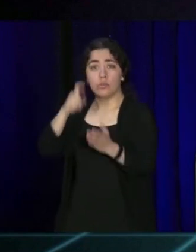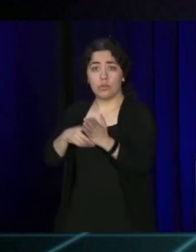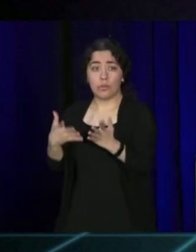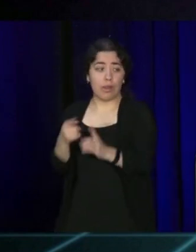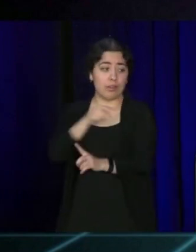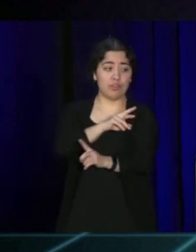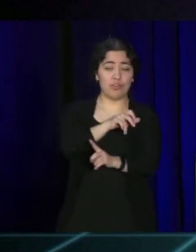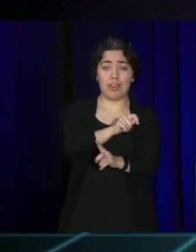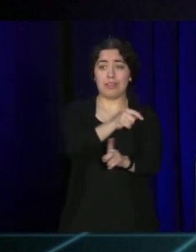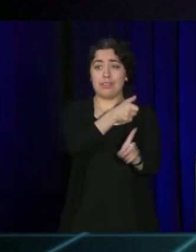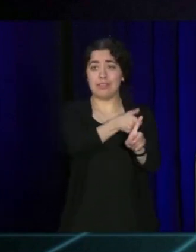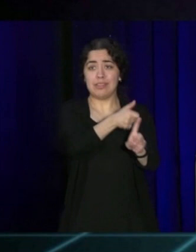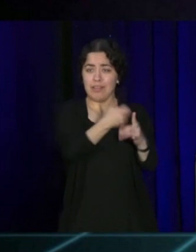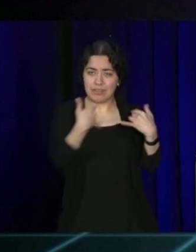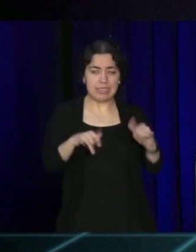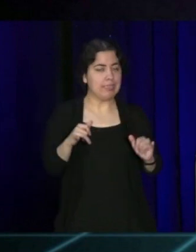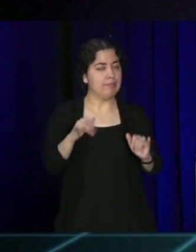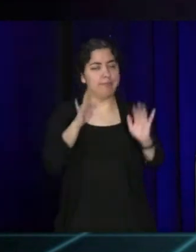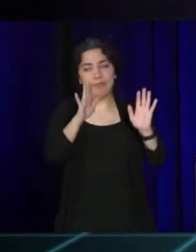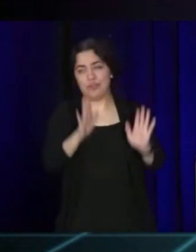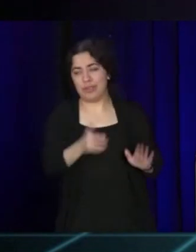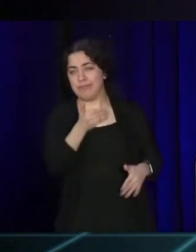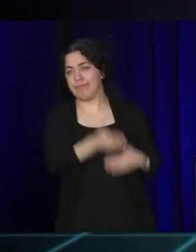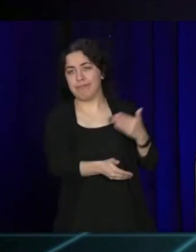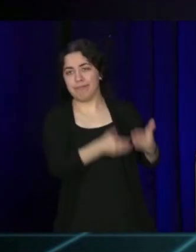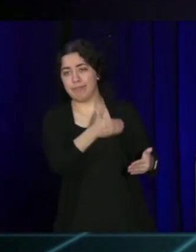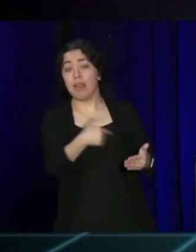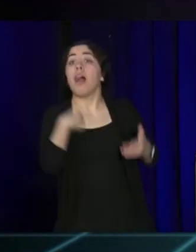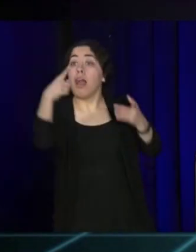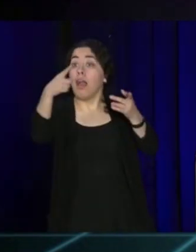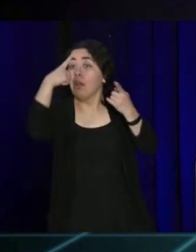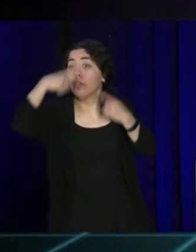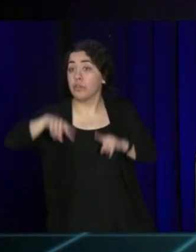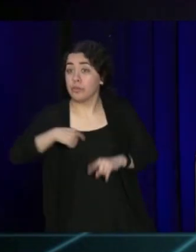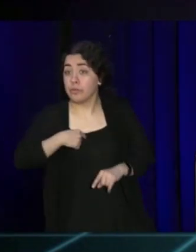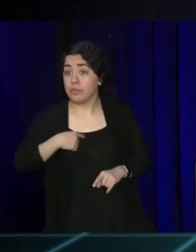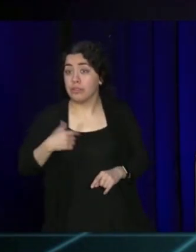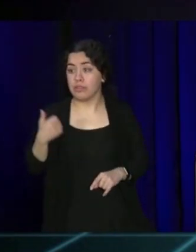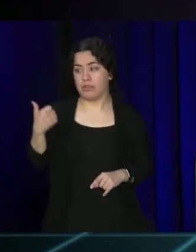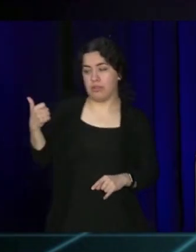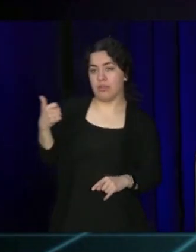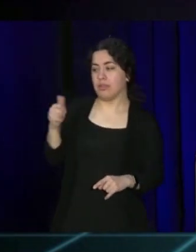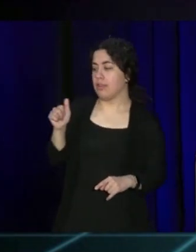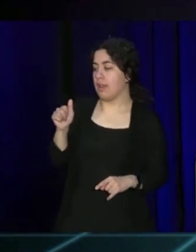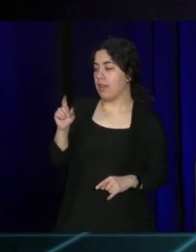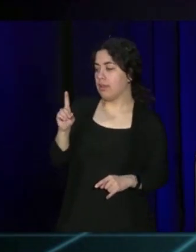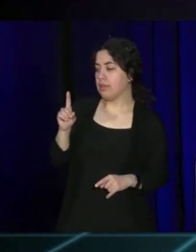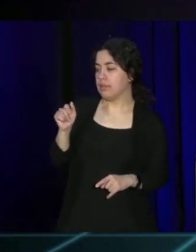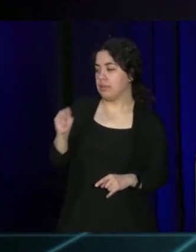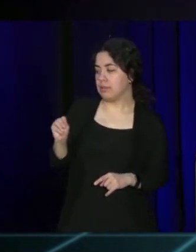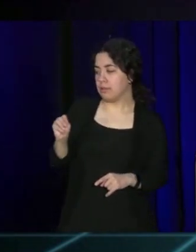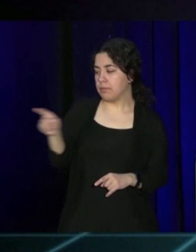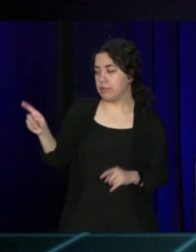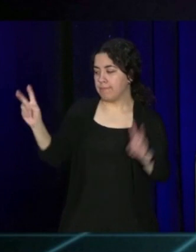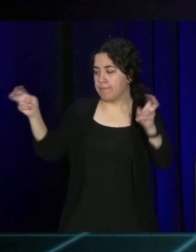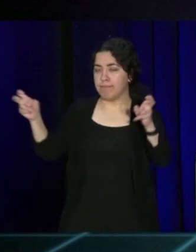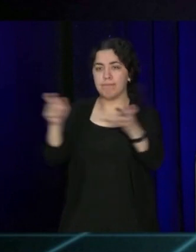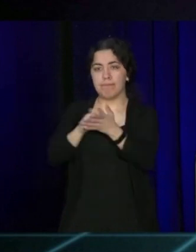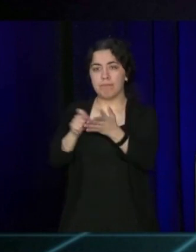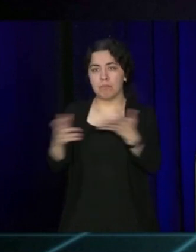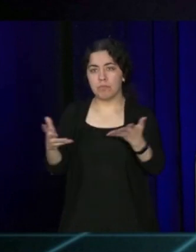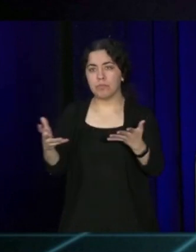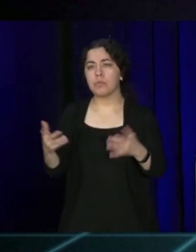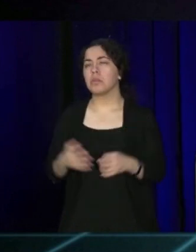own is still doing great. And I do agree a lot with this tweet by Adam, where he said, it would be